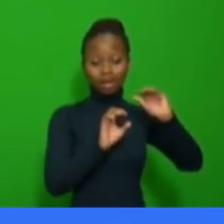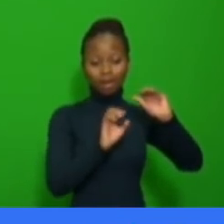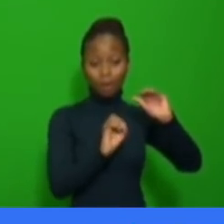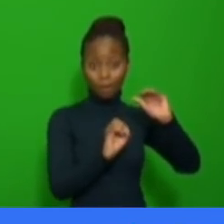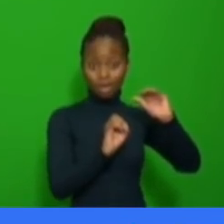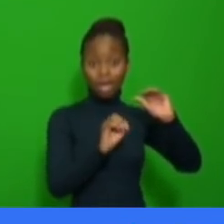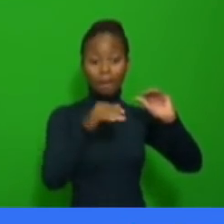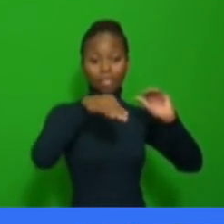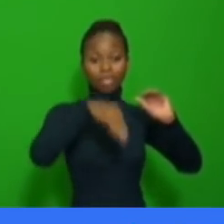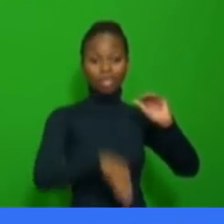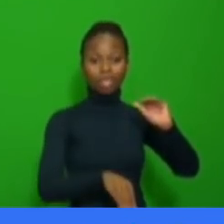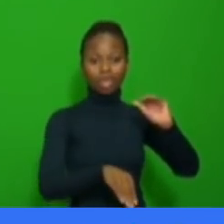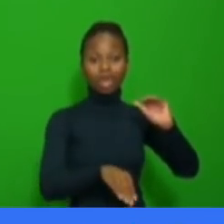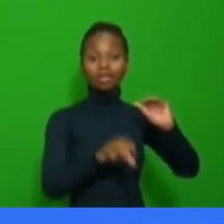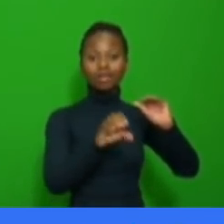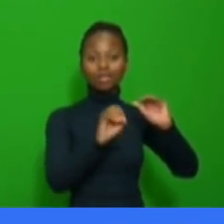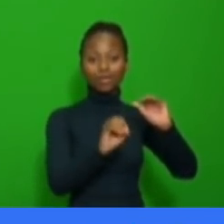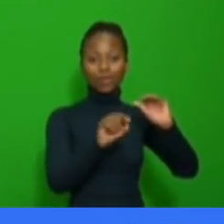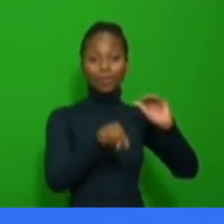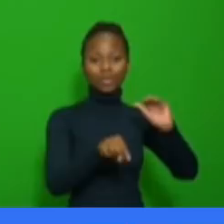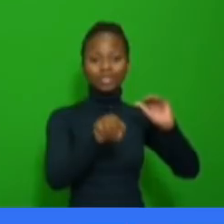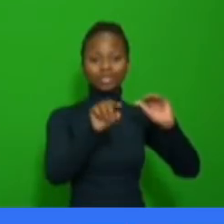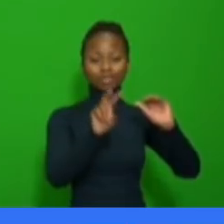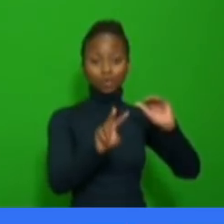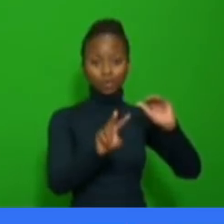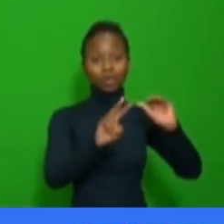March 2019.